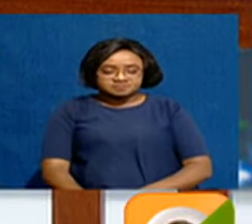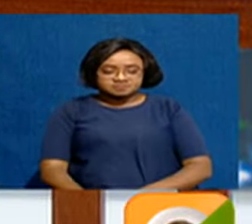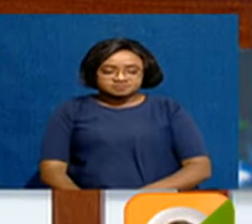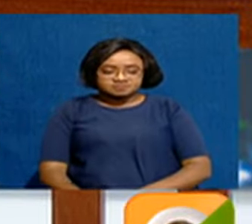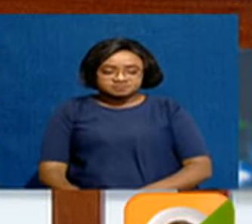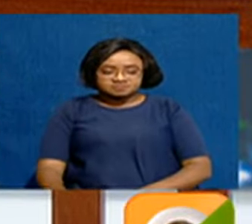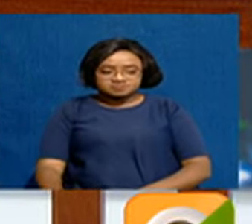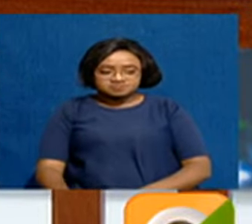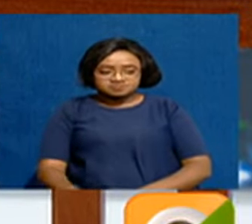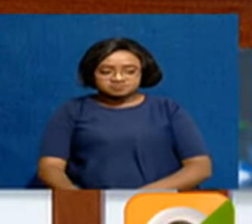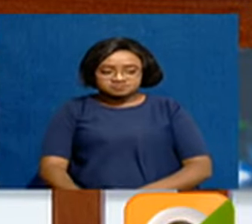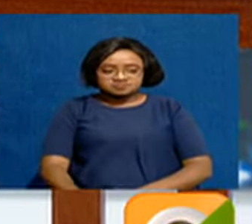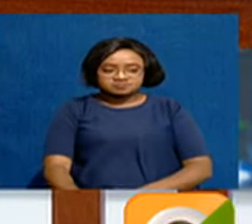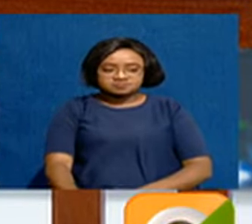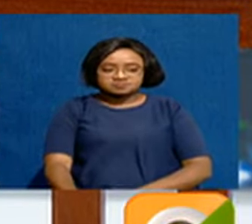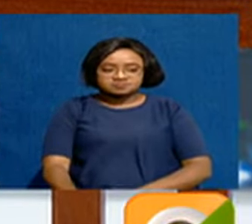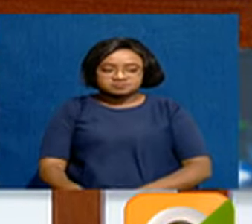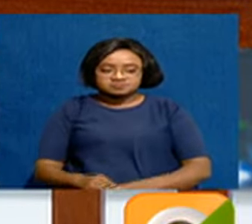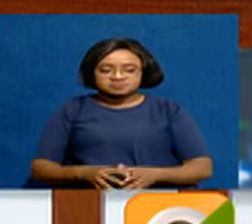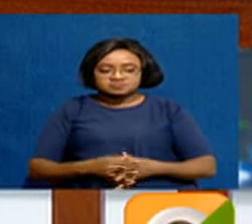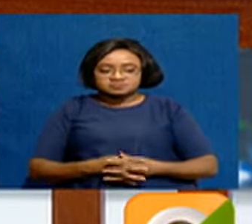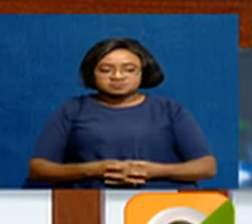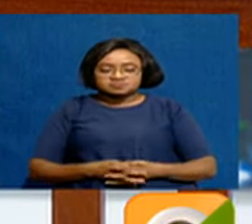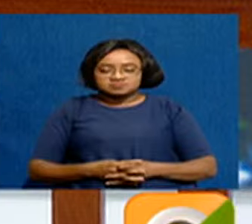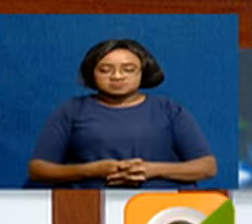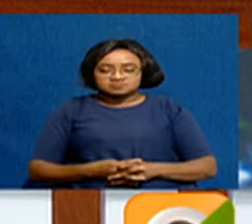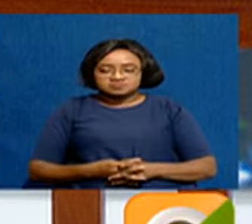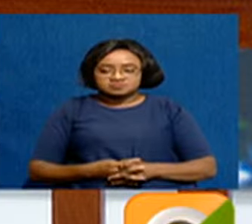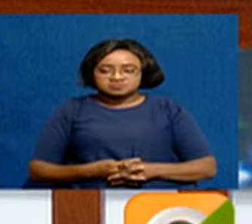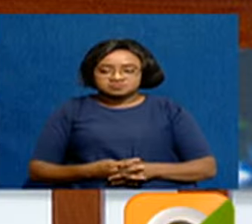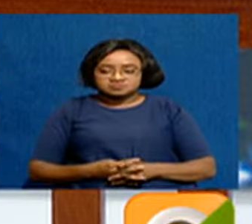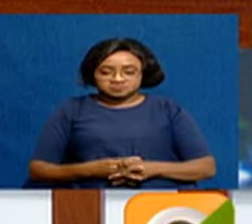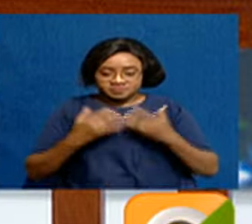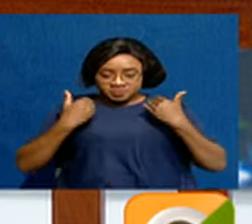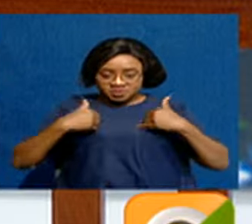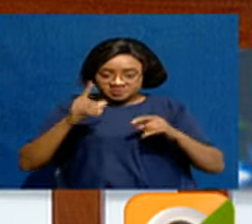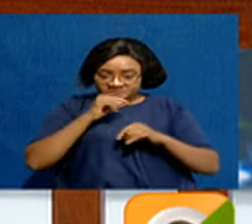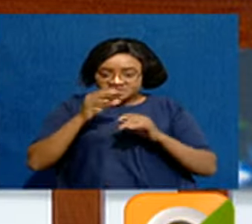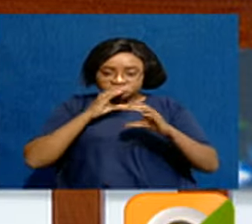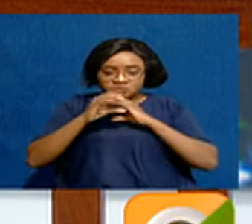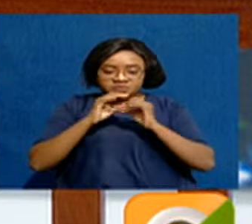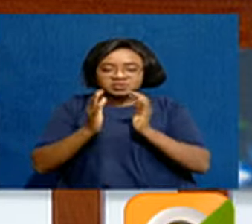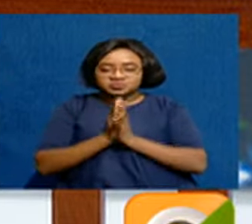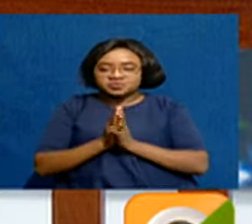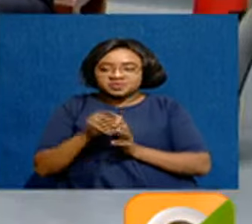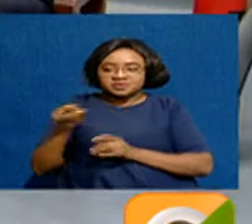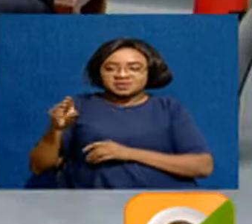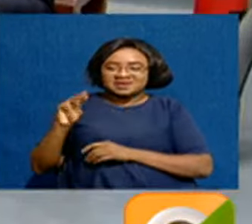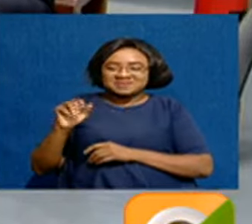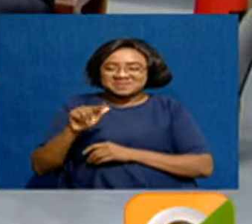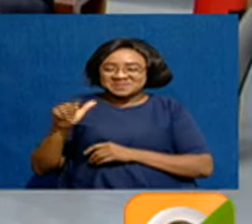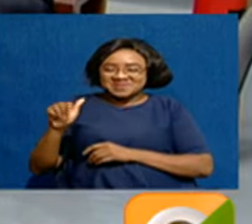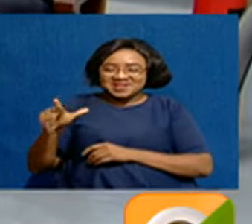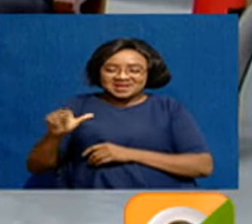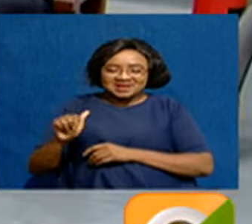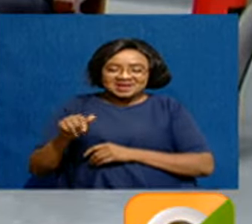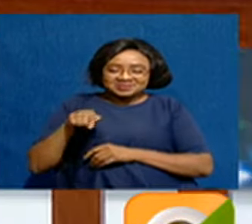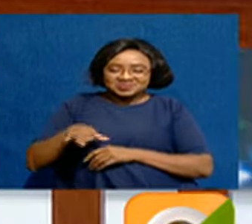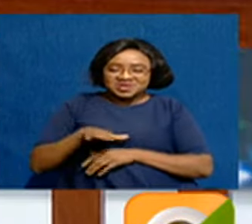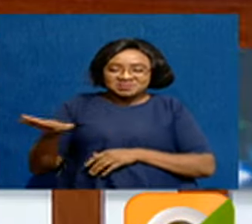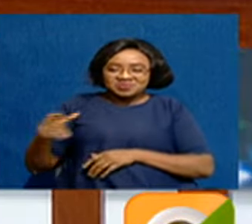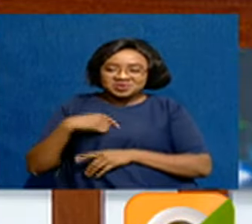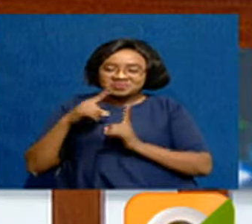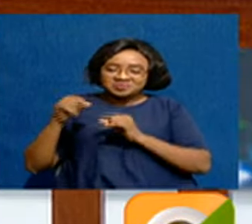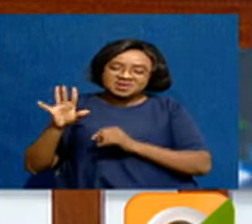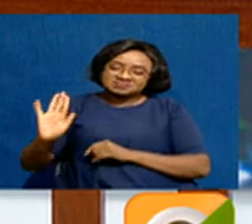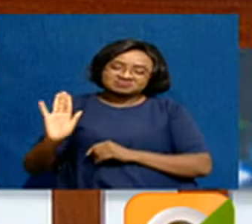should be gagged. So I think I talked to him this morning. You talked to? To Malala. And? And I told him, no, don't do